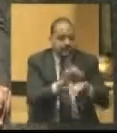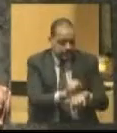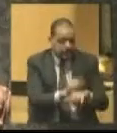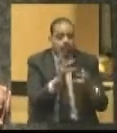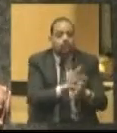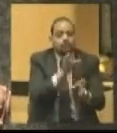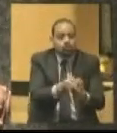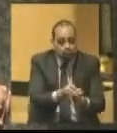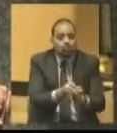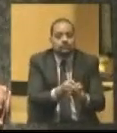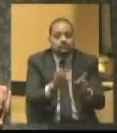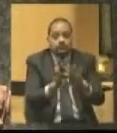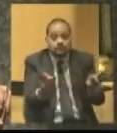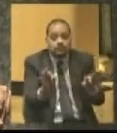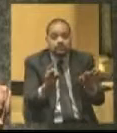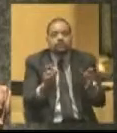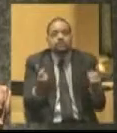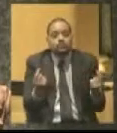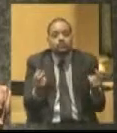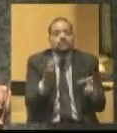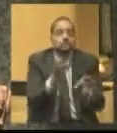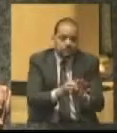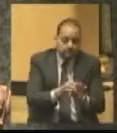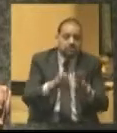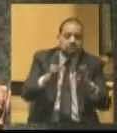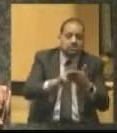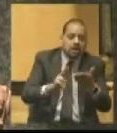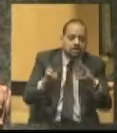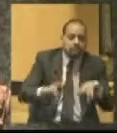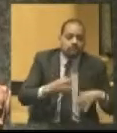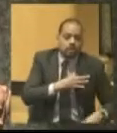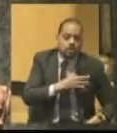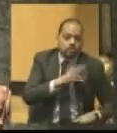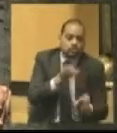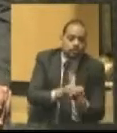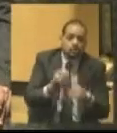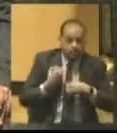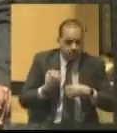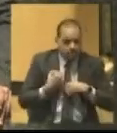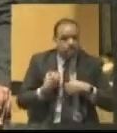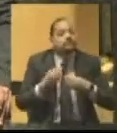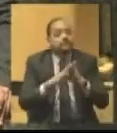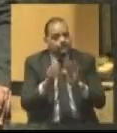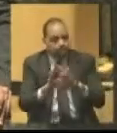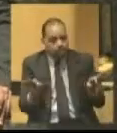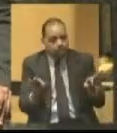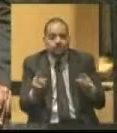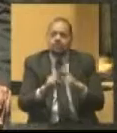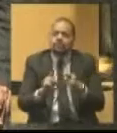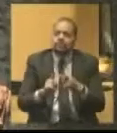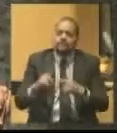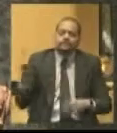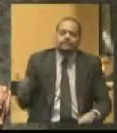We know a great deal about the history of black soldiers during the Civil War, but we know almost nothing about enticement, the second major policy